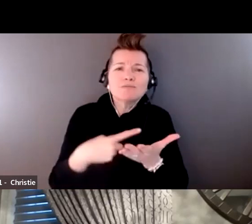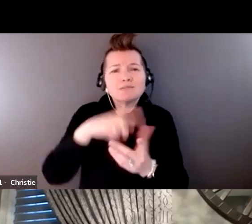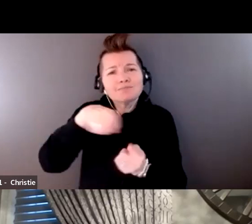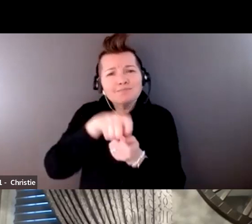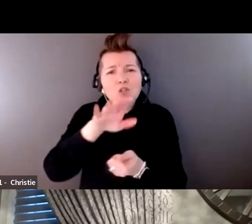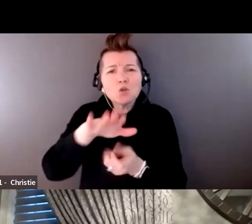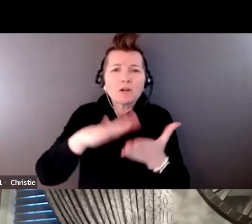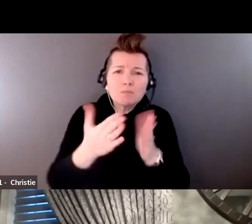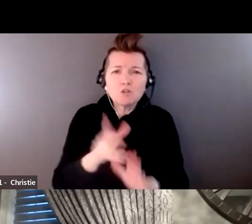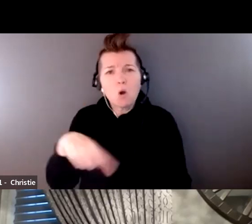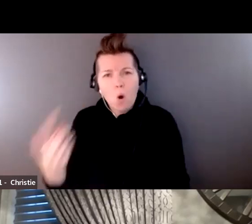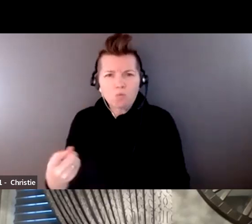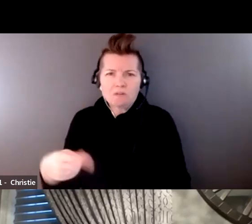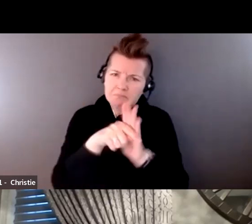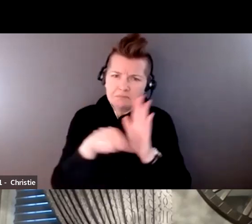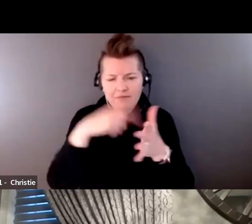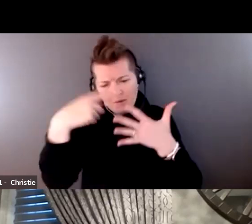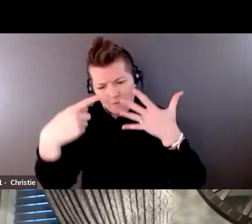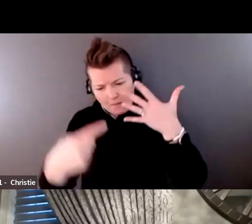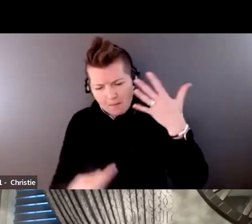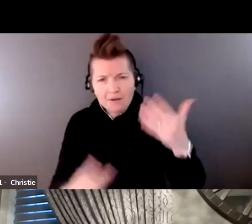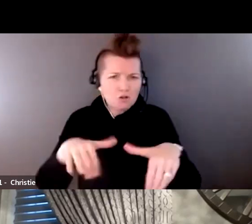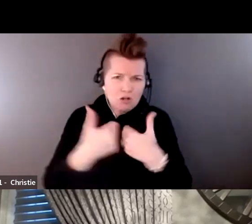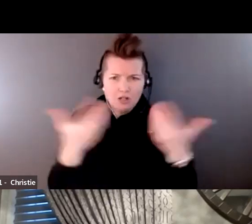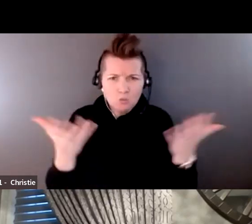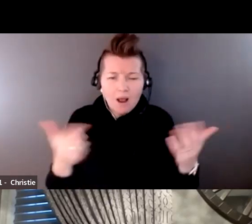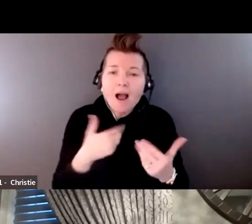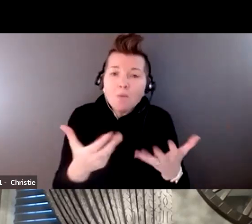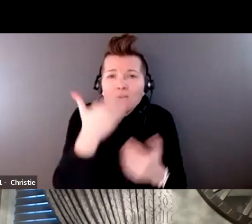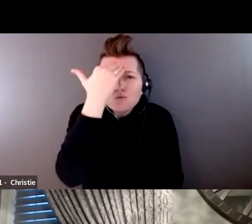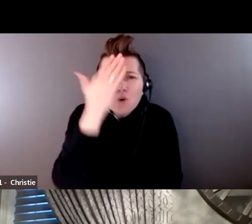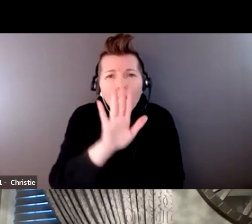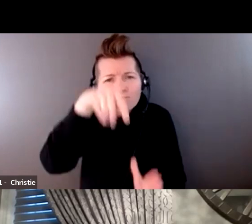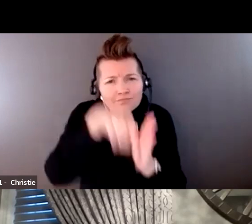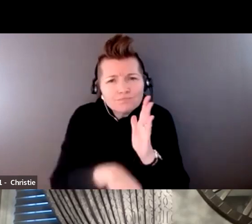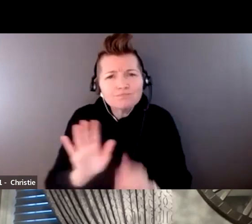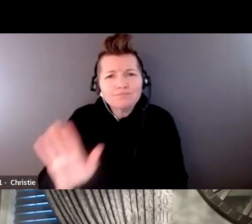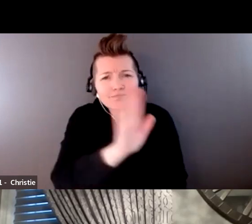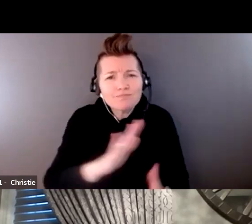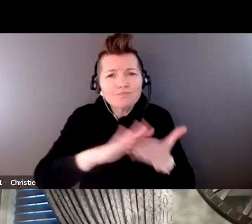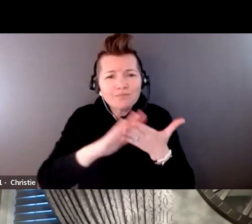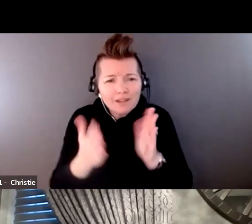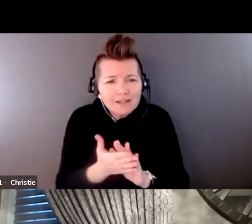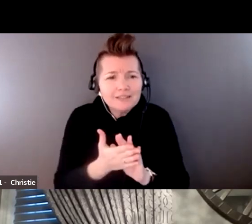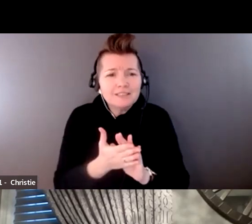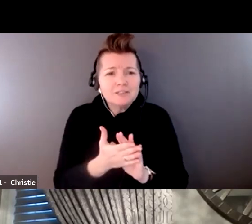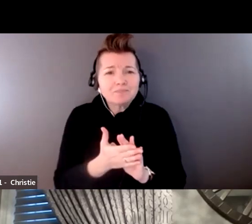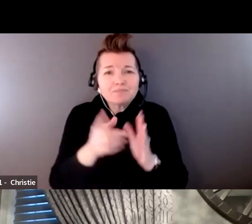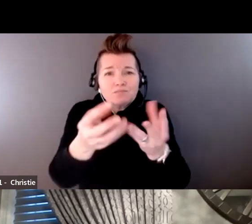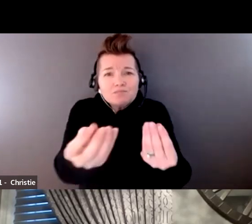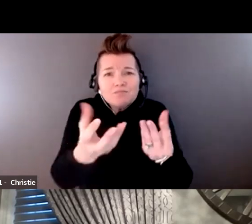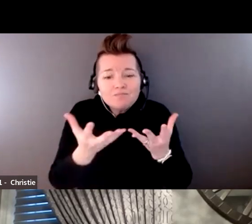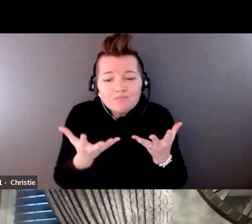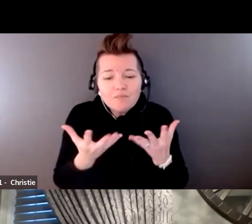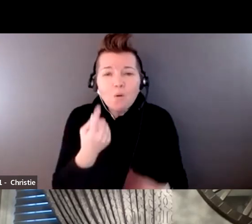about, I wanted to know a bit more about your communities, but the specific question that I'm going to ask you all is if you can share one